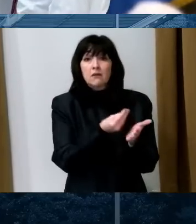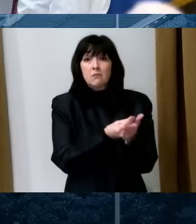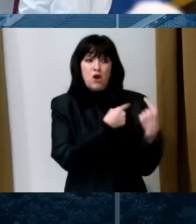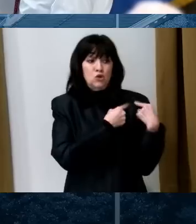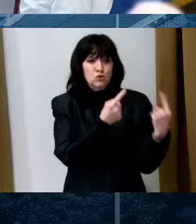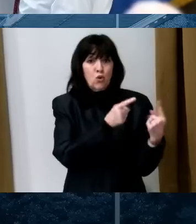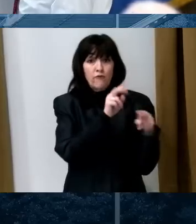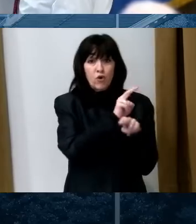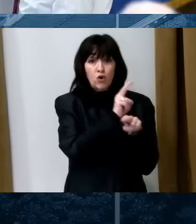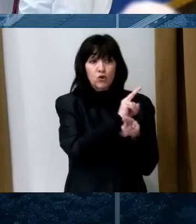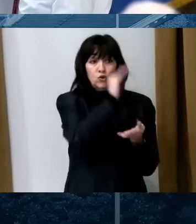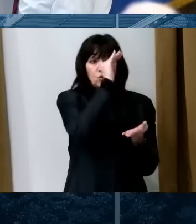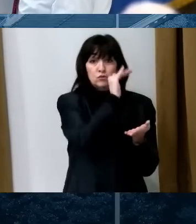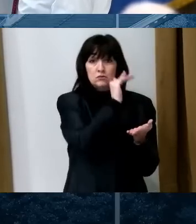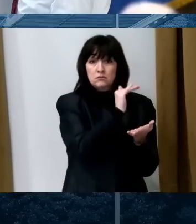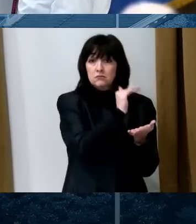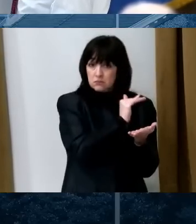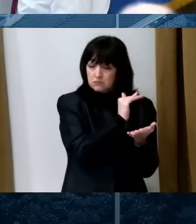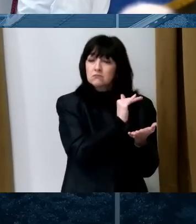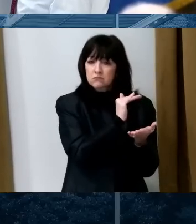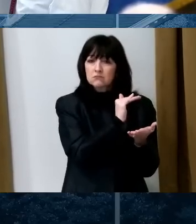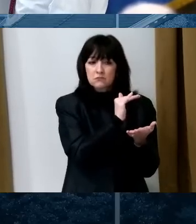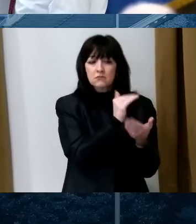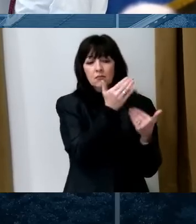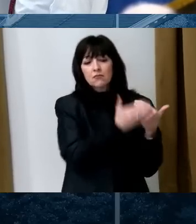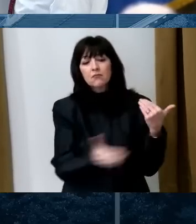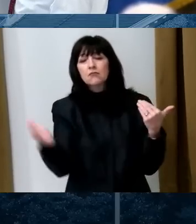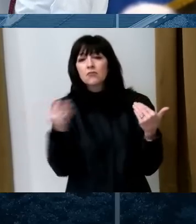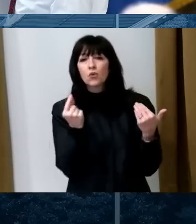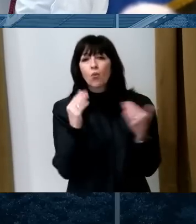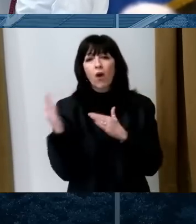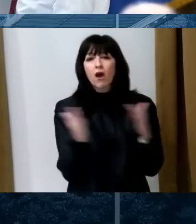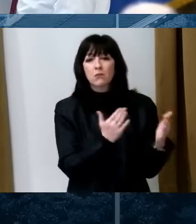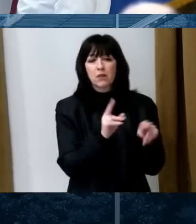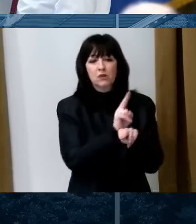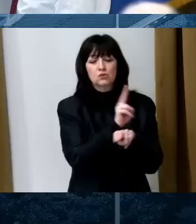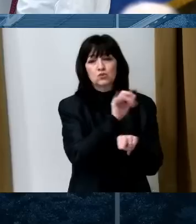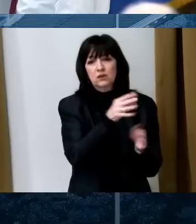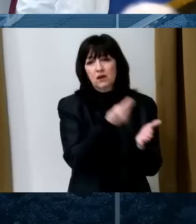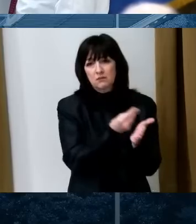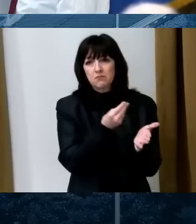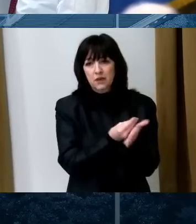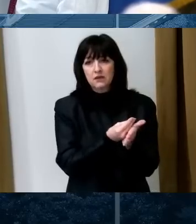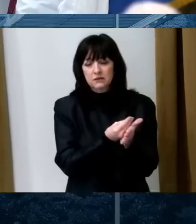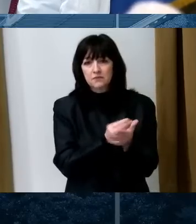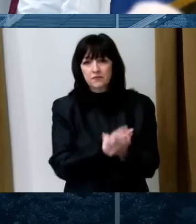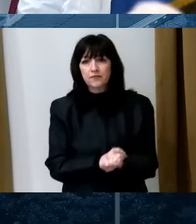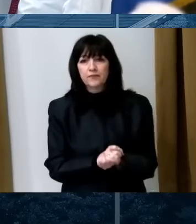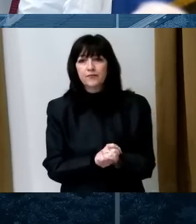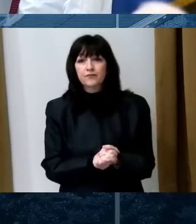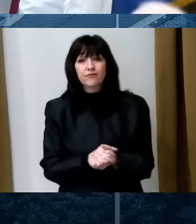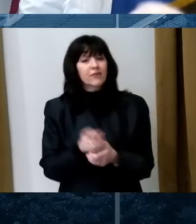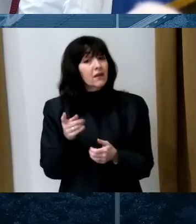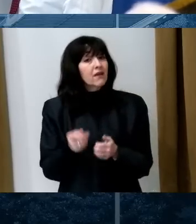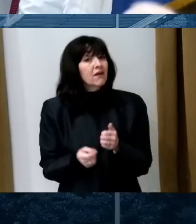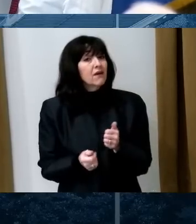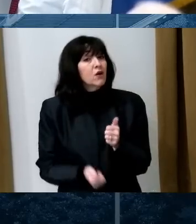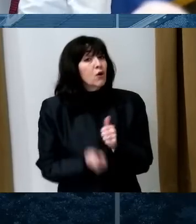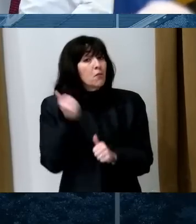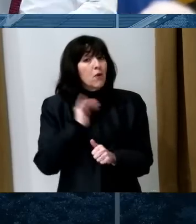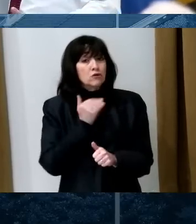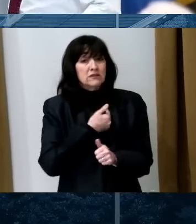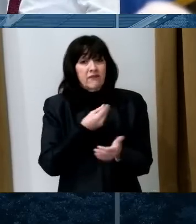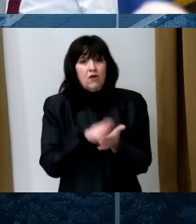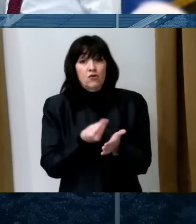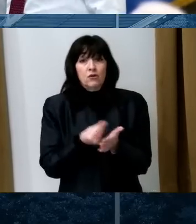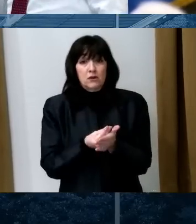expended. And then on the bipartisan infrastructure bill, here are the big buckets. The vast majority of the money goes to